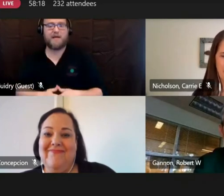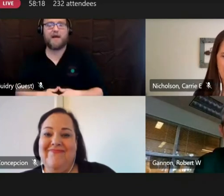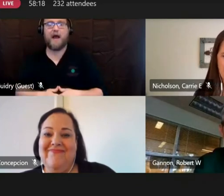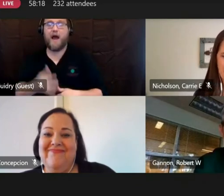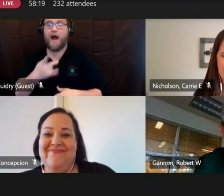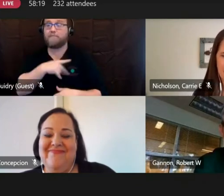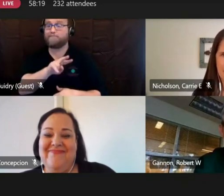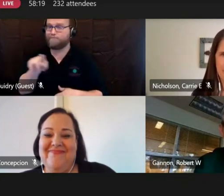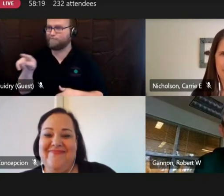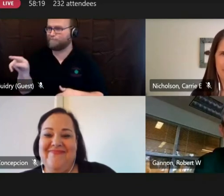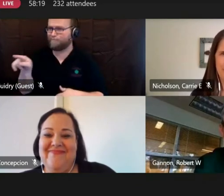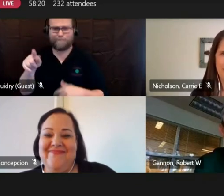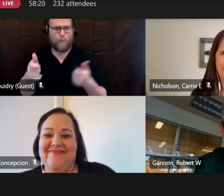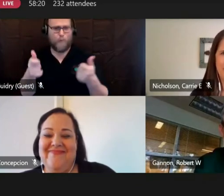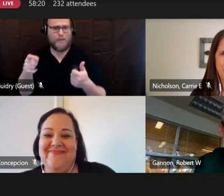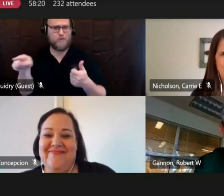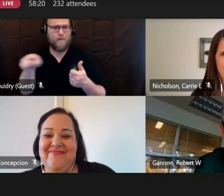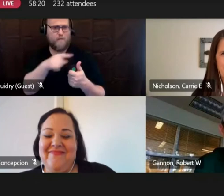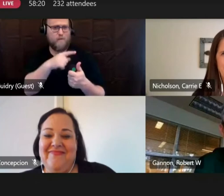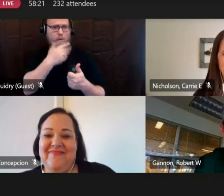is best capable of fielding that.